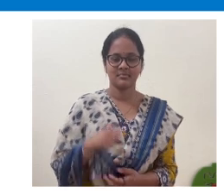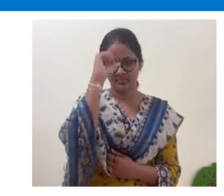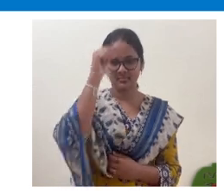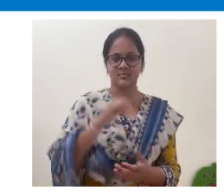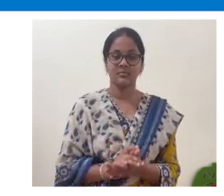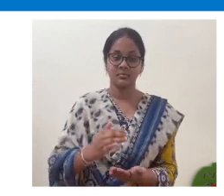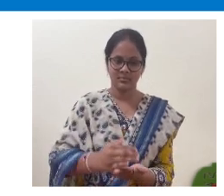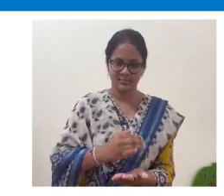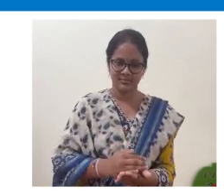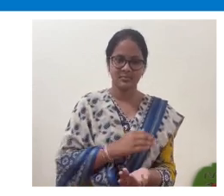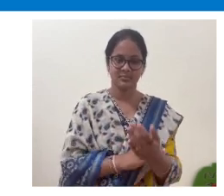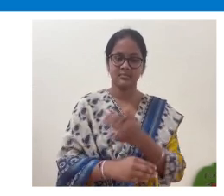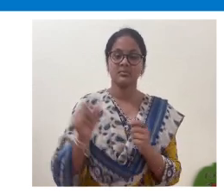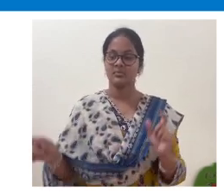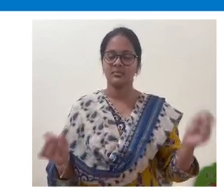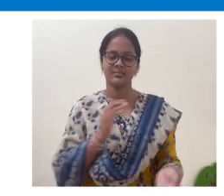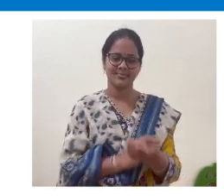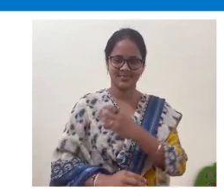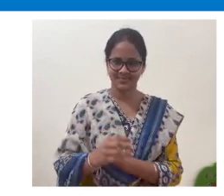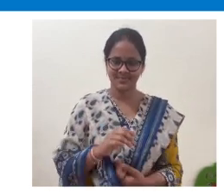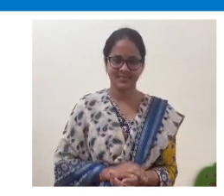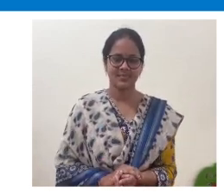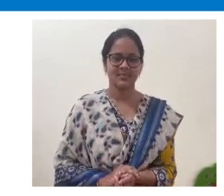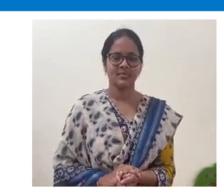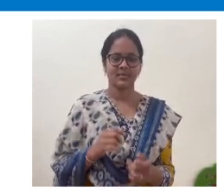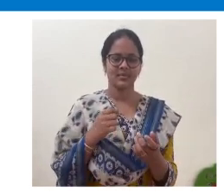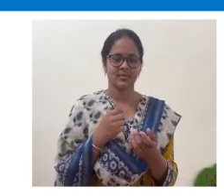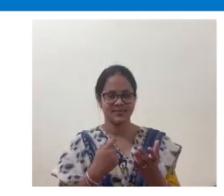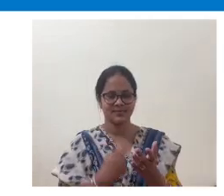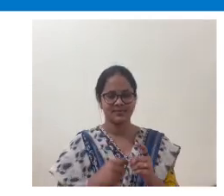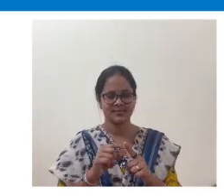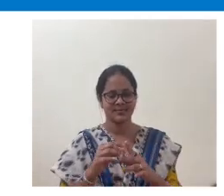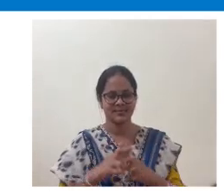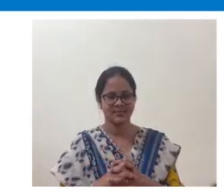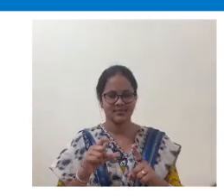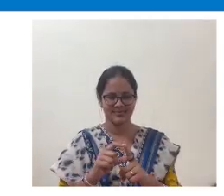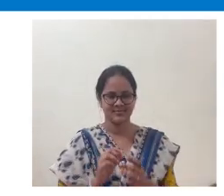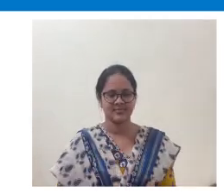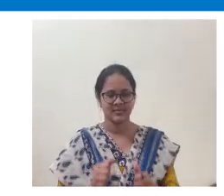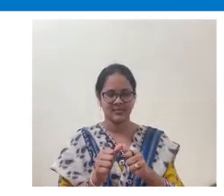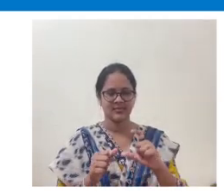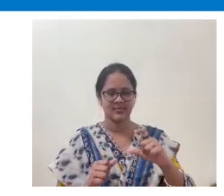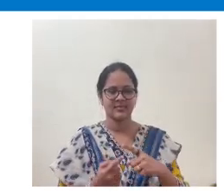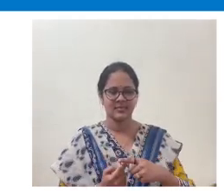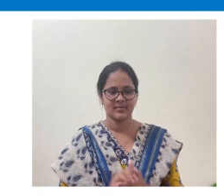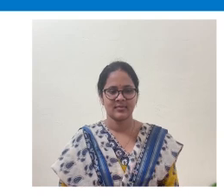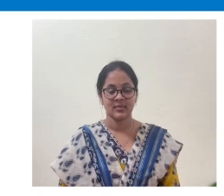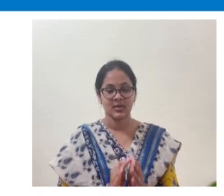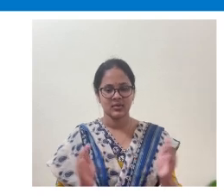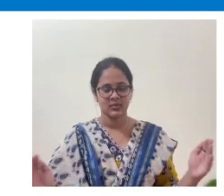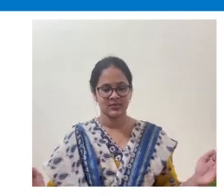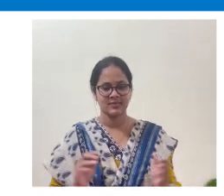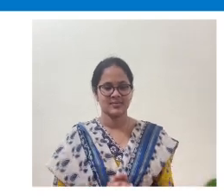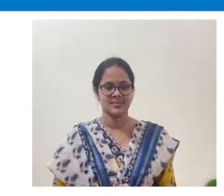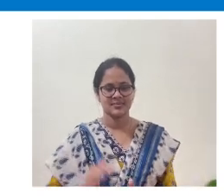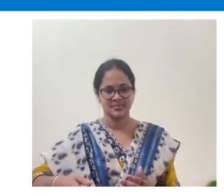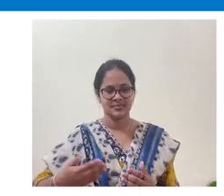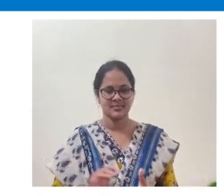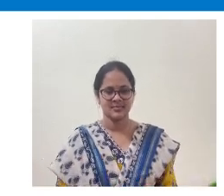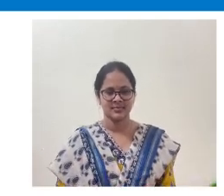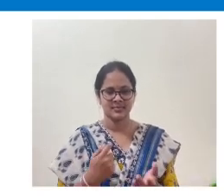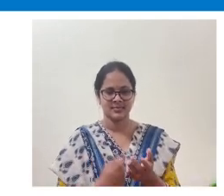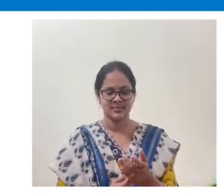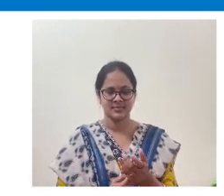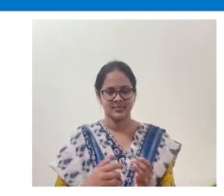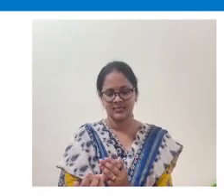The Rights of Persons with Disabilities, RPWD, Act was passed by the Parliament of India in 2016 and it